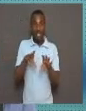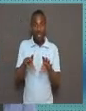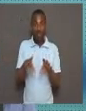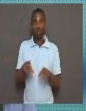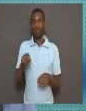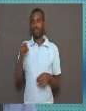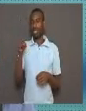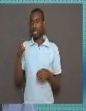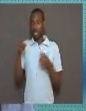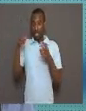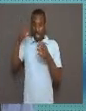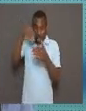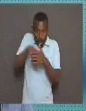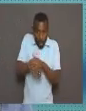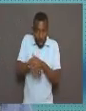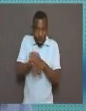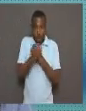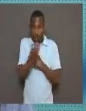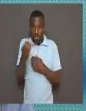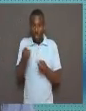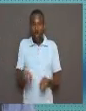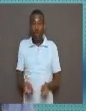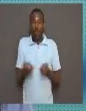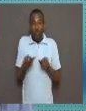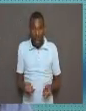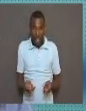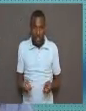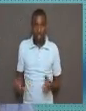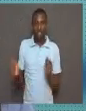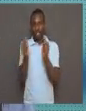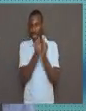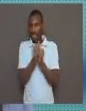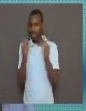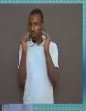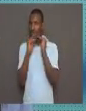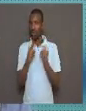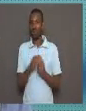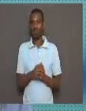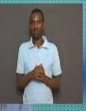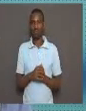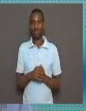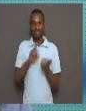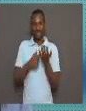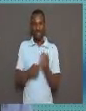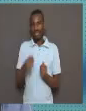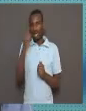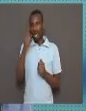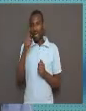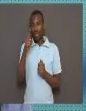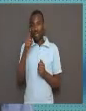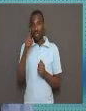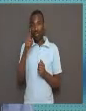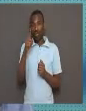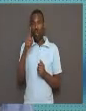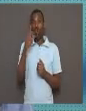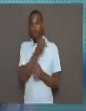object must displace a greater weight of fluid than its own weight in order to